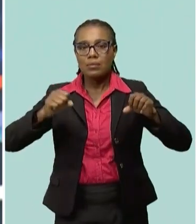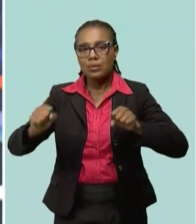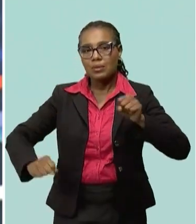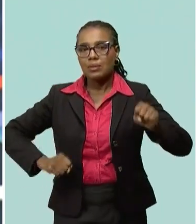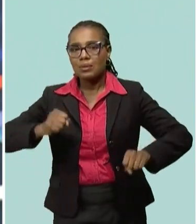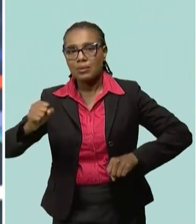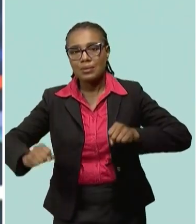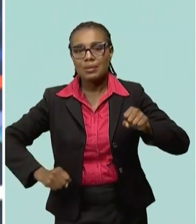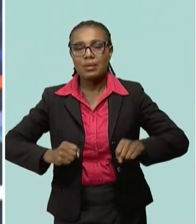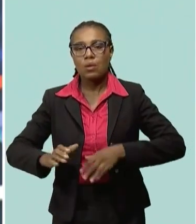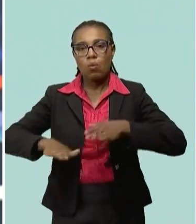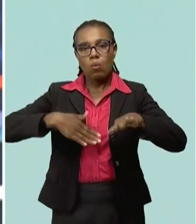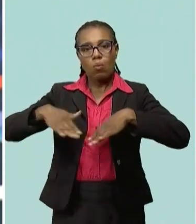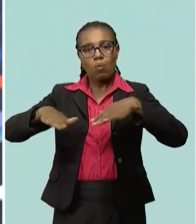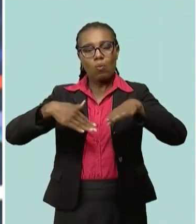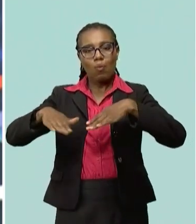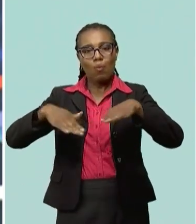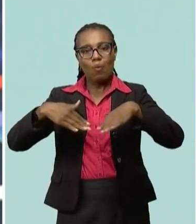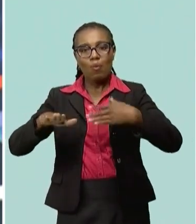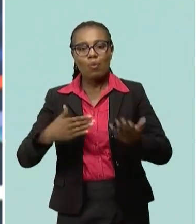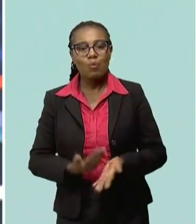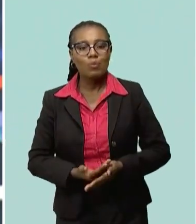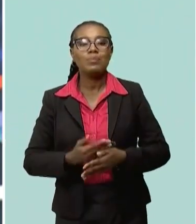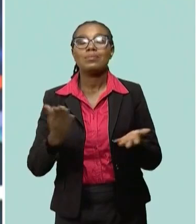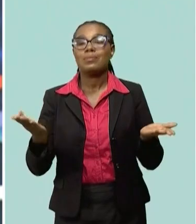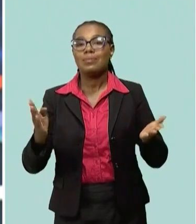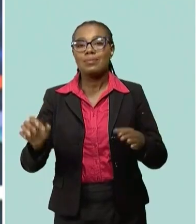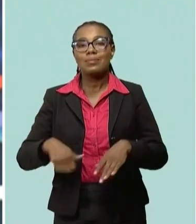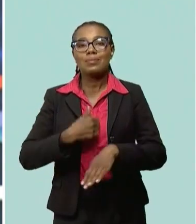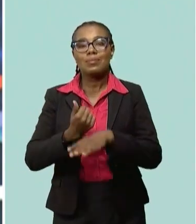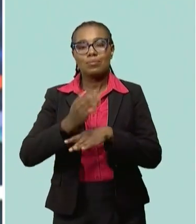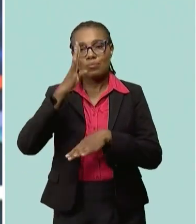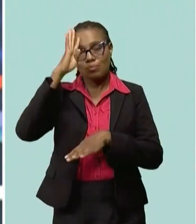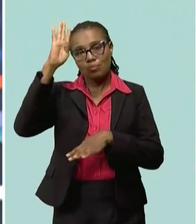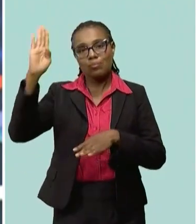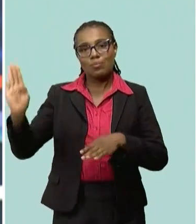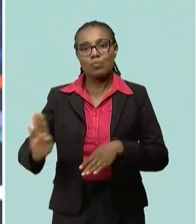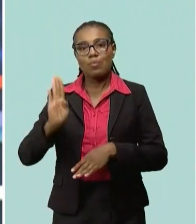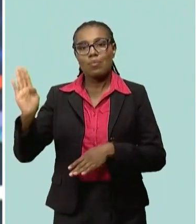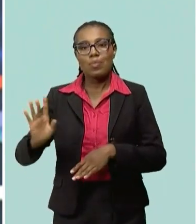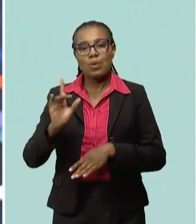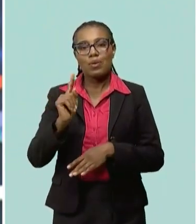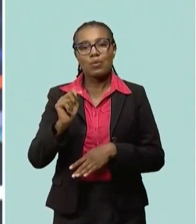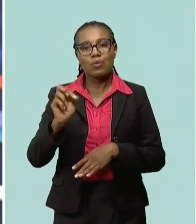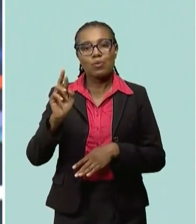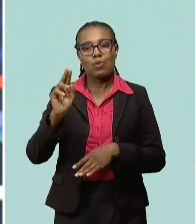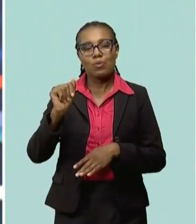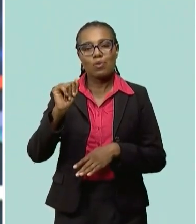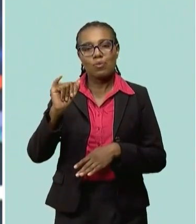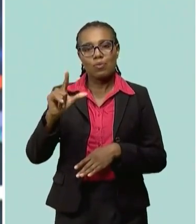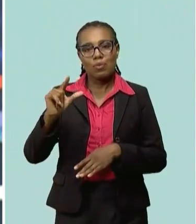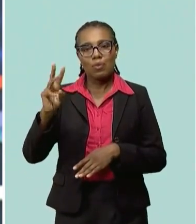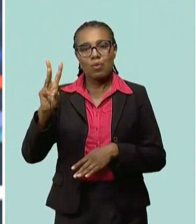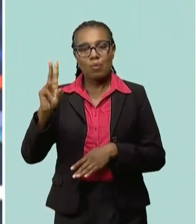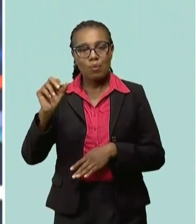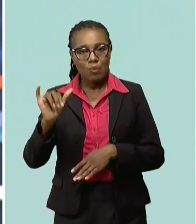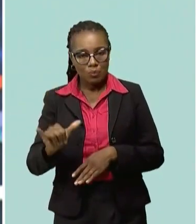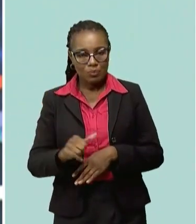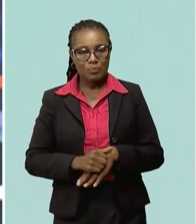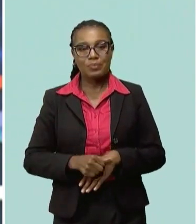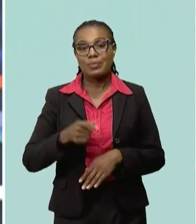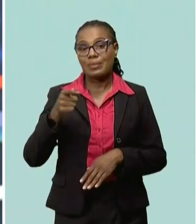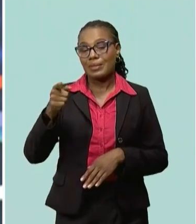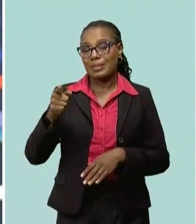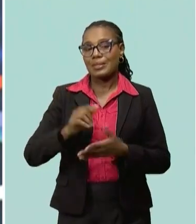with the creation of the Barbados Trailway. Lead volunteer for the Future Center Trust project, Ralph Luther, says